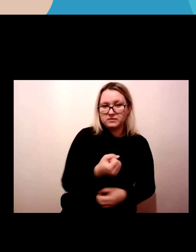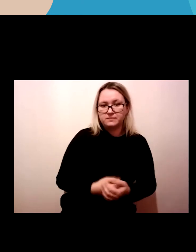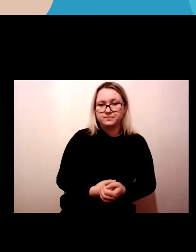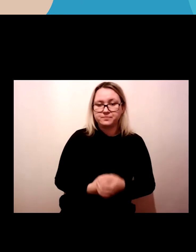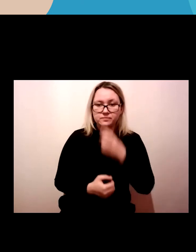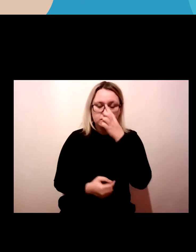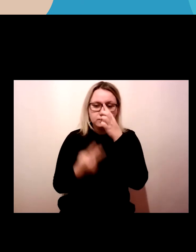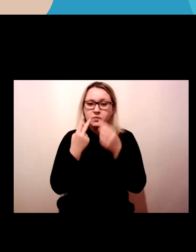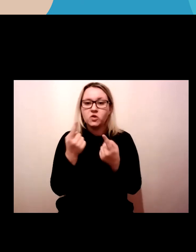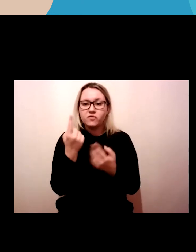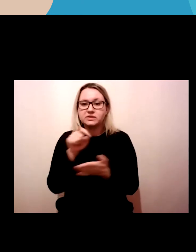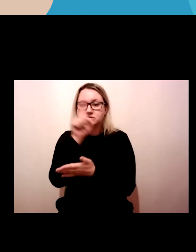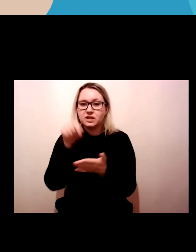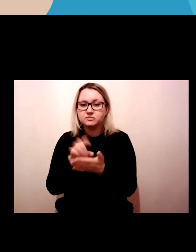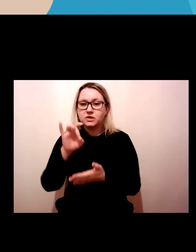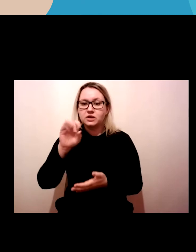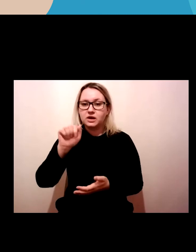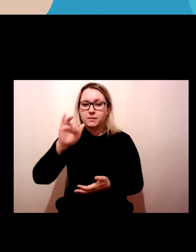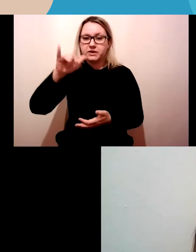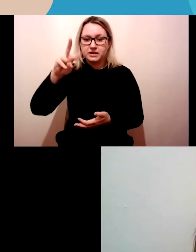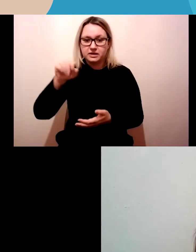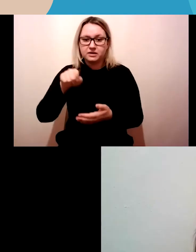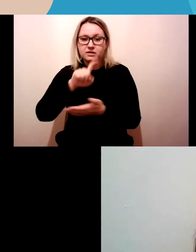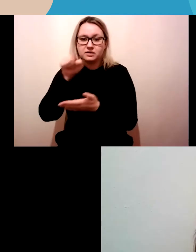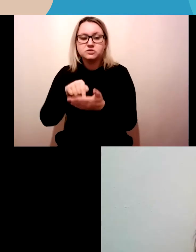have to